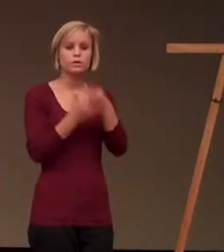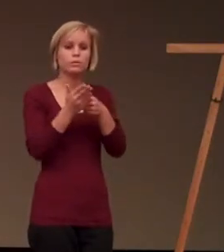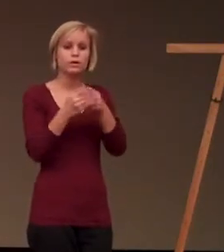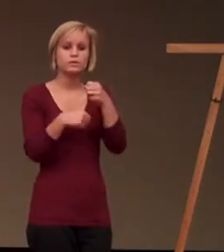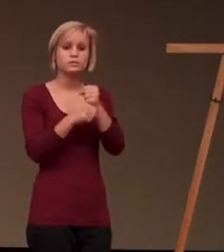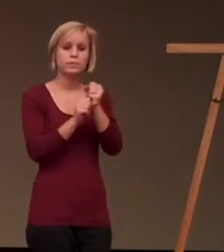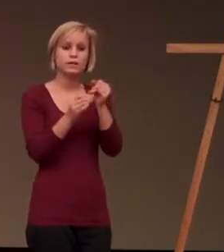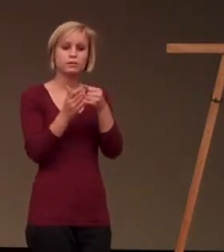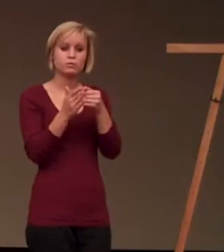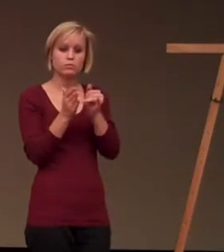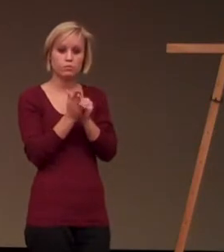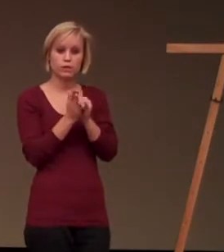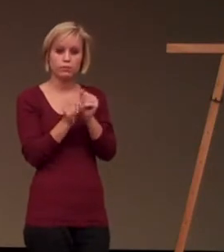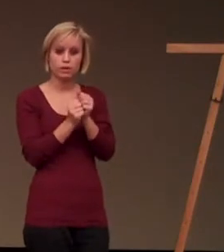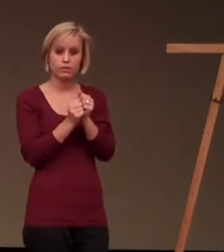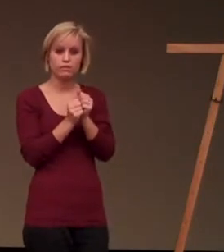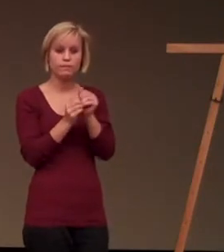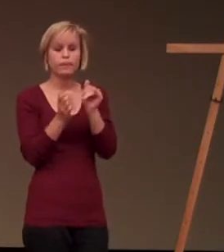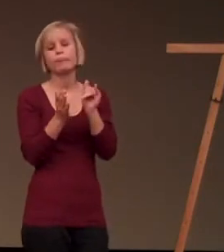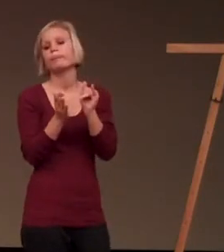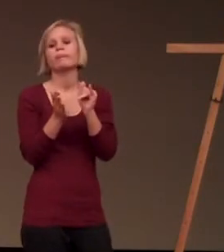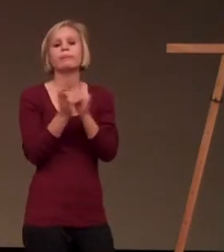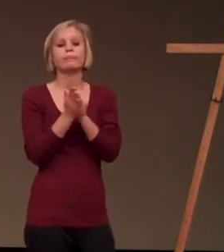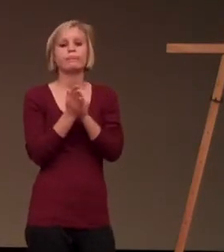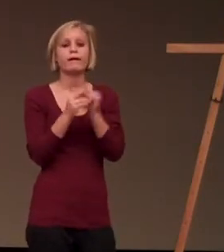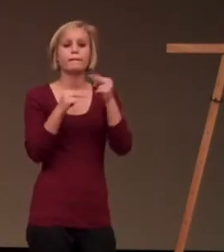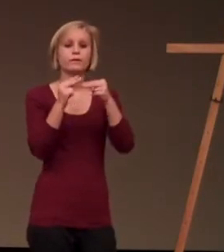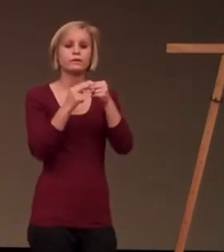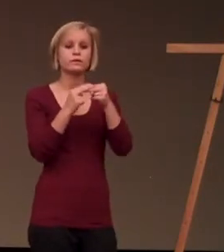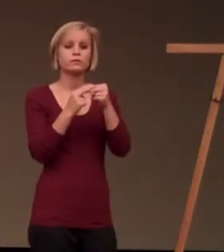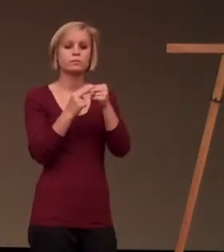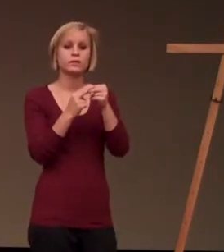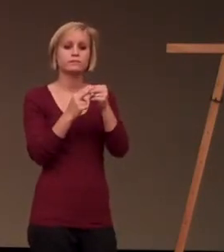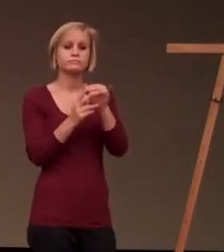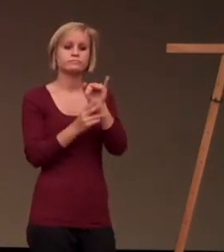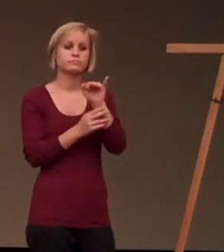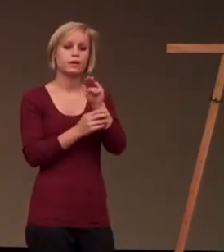with, that building would be impressive. Okay?